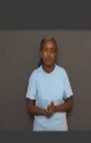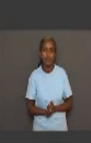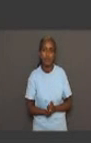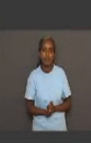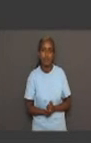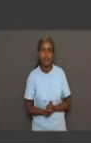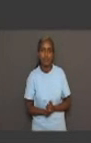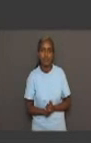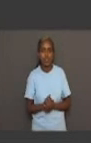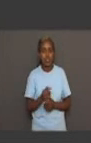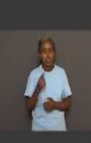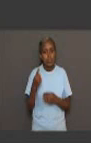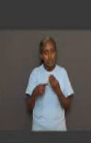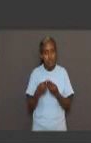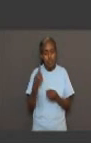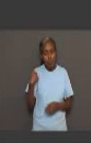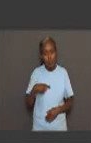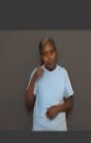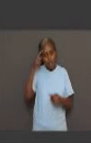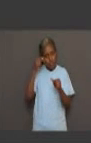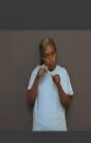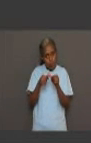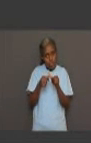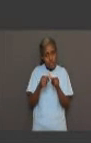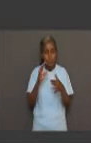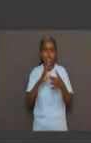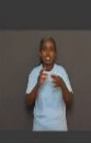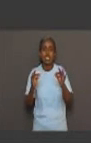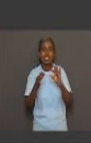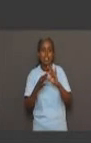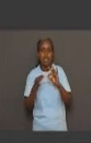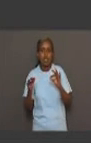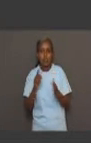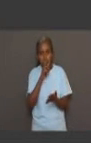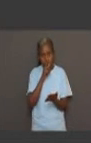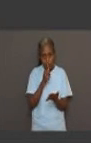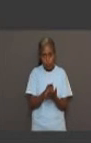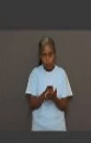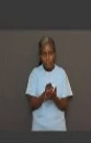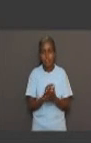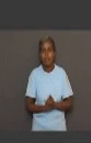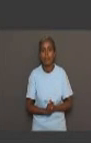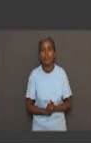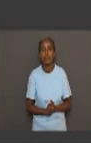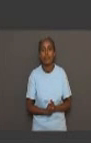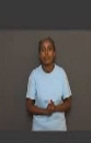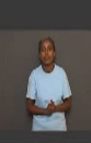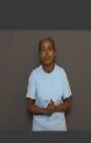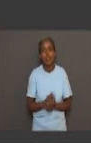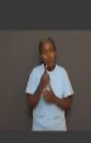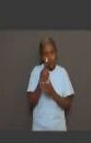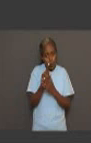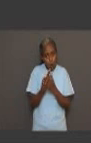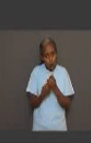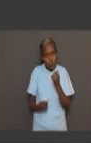false. So we notice that when the statement is proved,